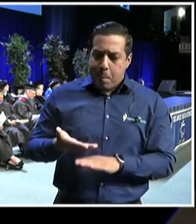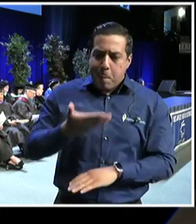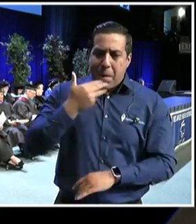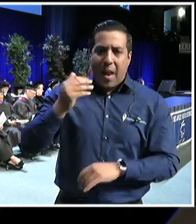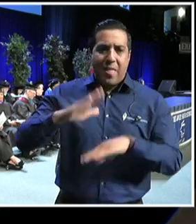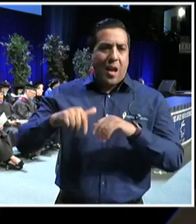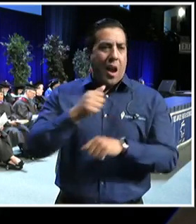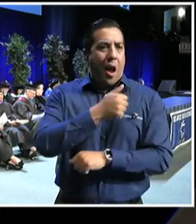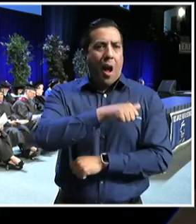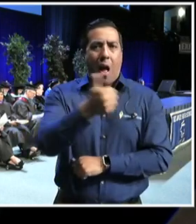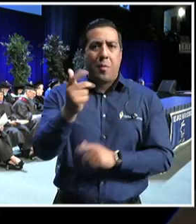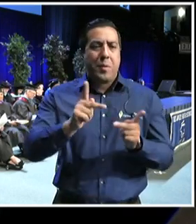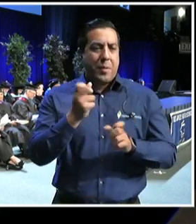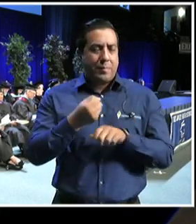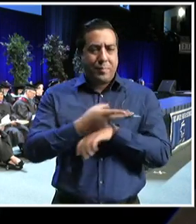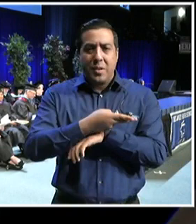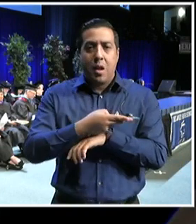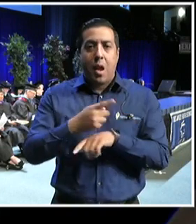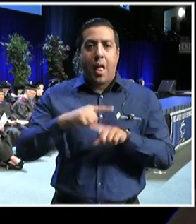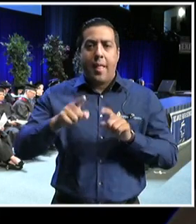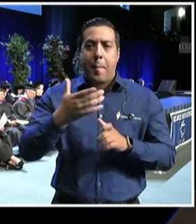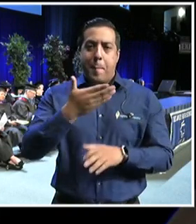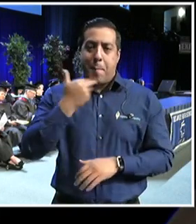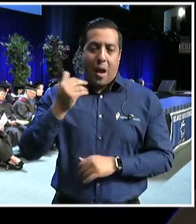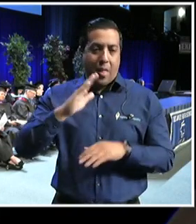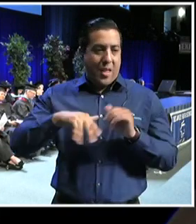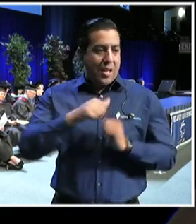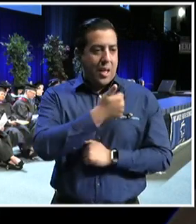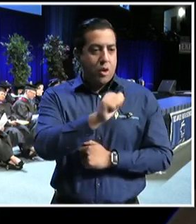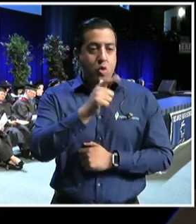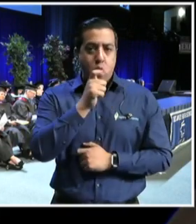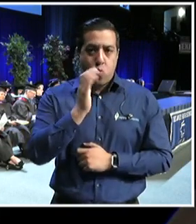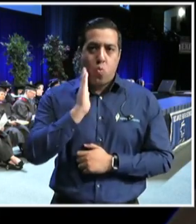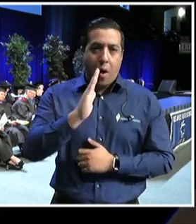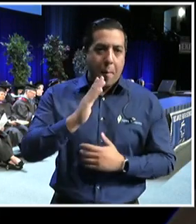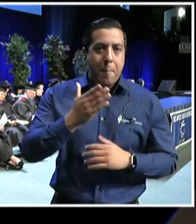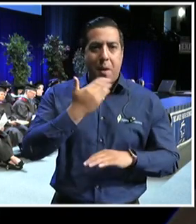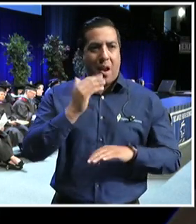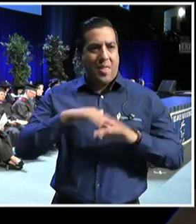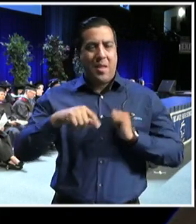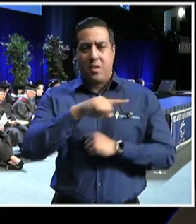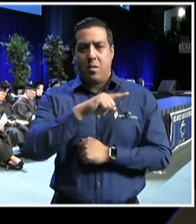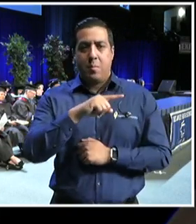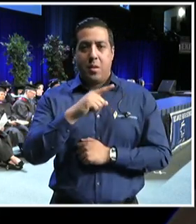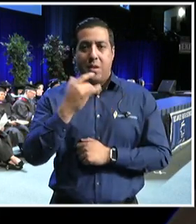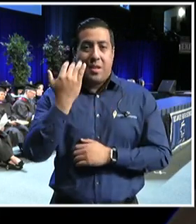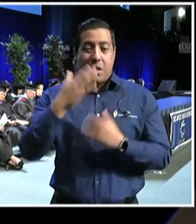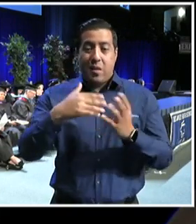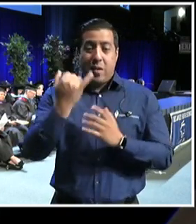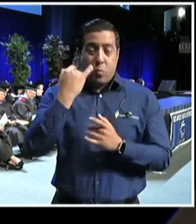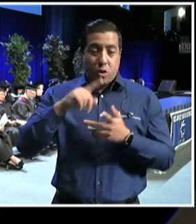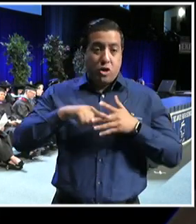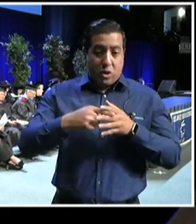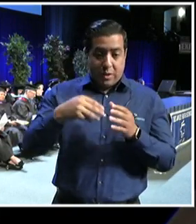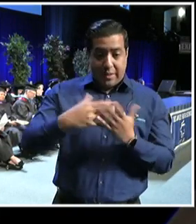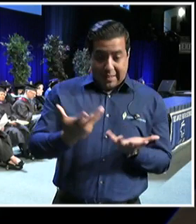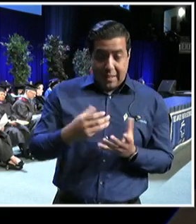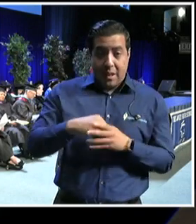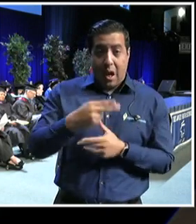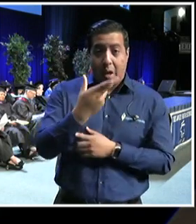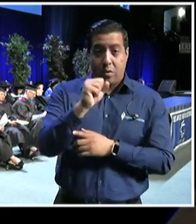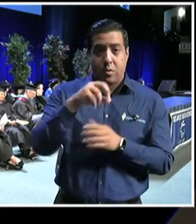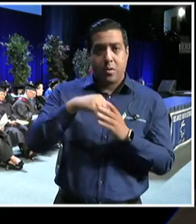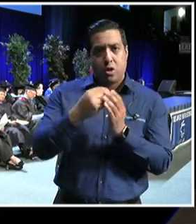anyone else ever has, and do it better than anyone else ever will. Even though we started our lives at Dekaney High School in